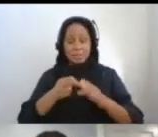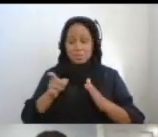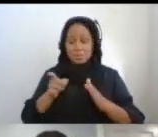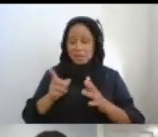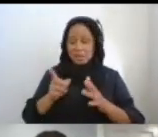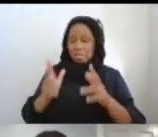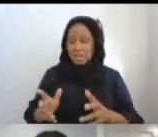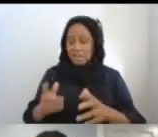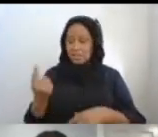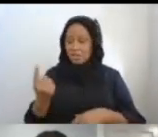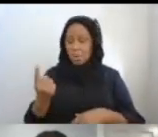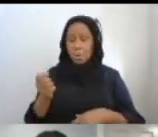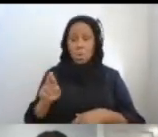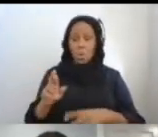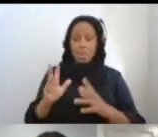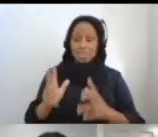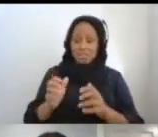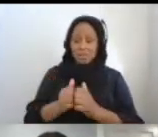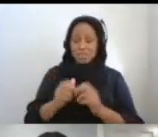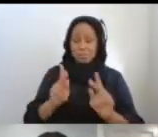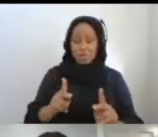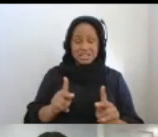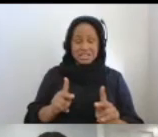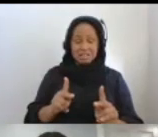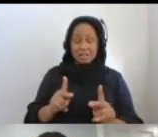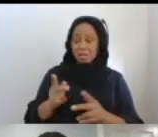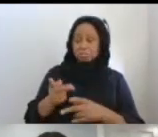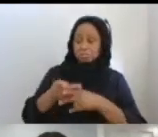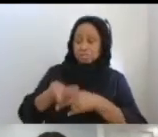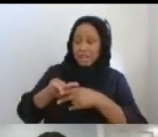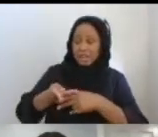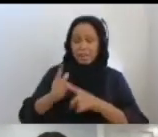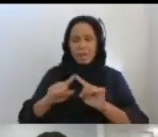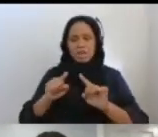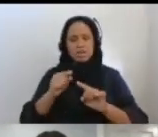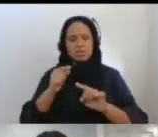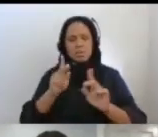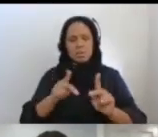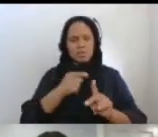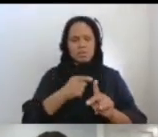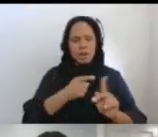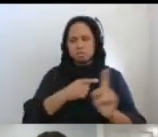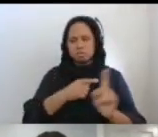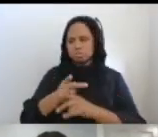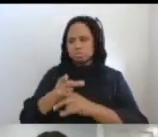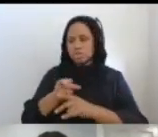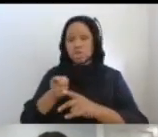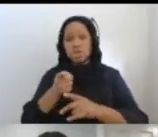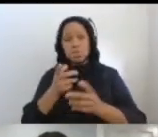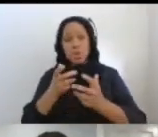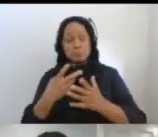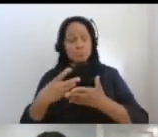whom you trust, but you want to compensate that person just to incentivize that person to look over the participant, you can do so